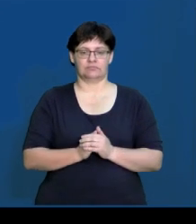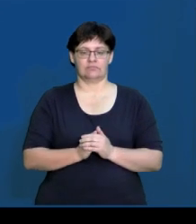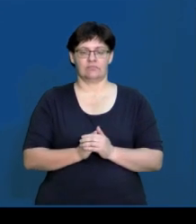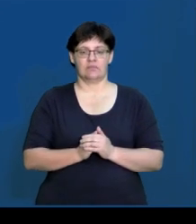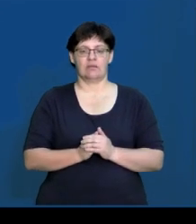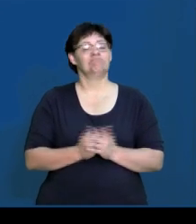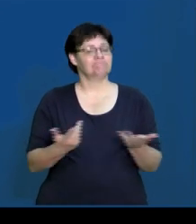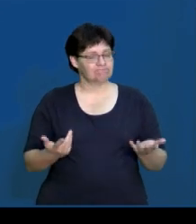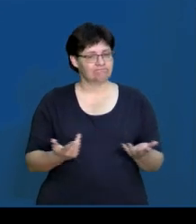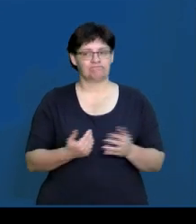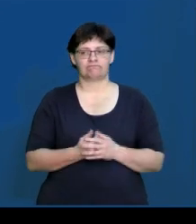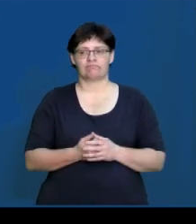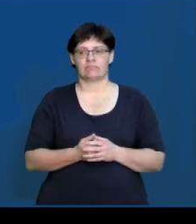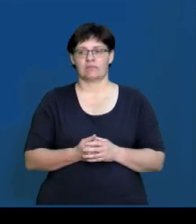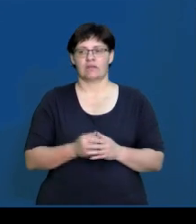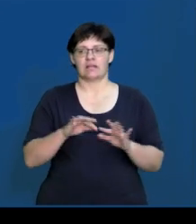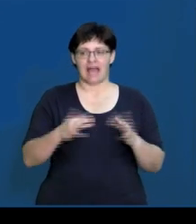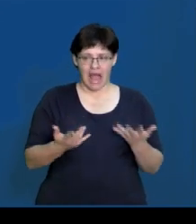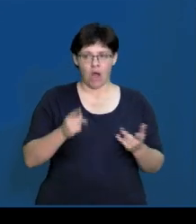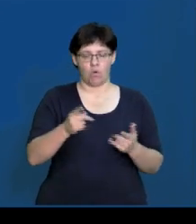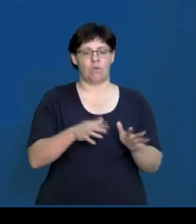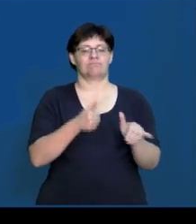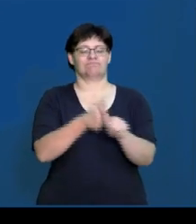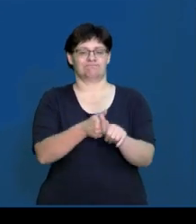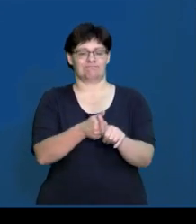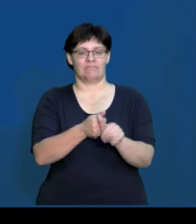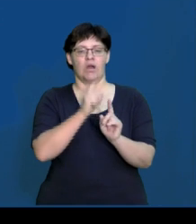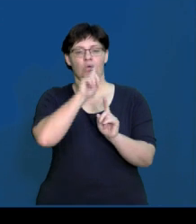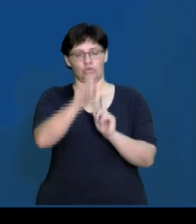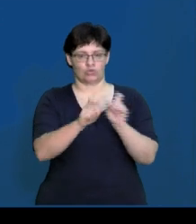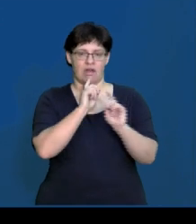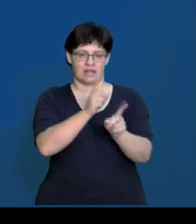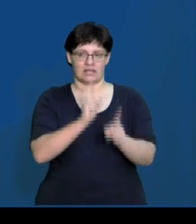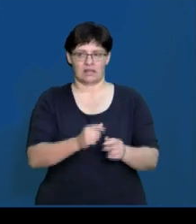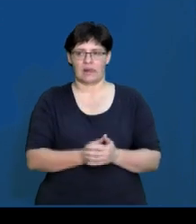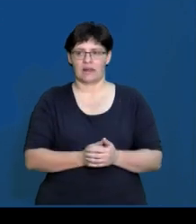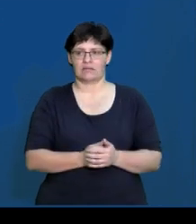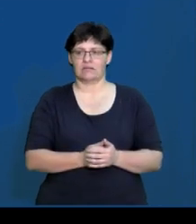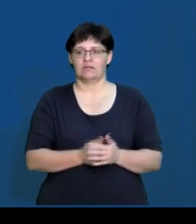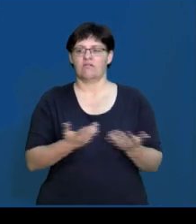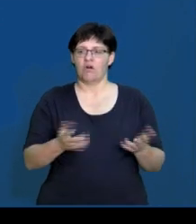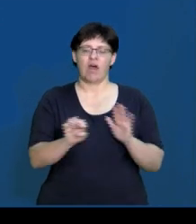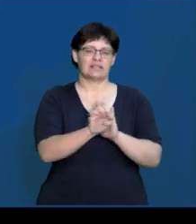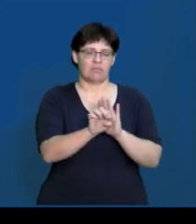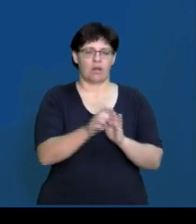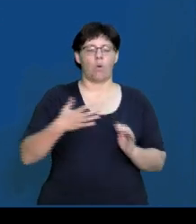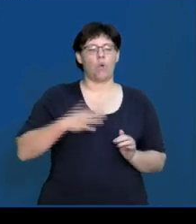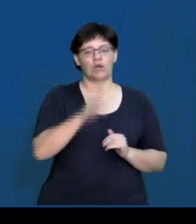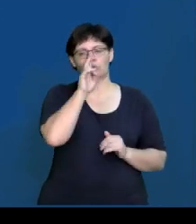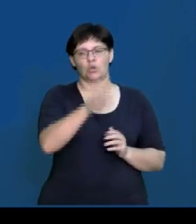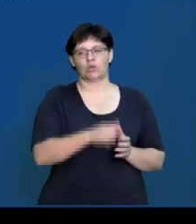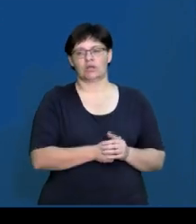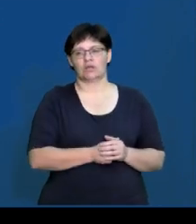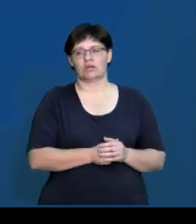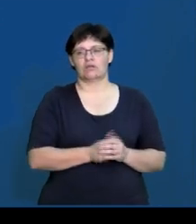to the next. So typically, this is how you should tackle the question. If, for example, you